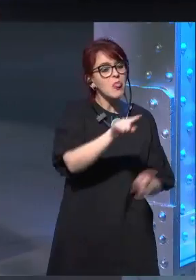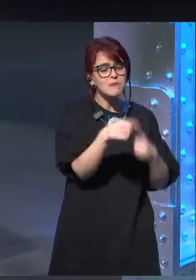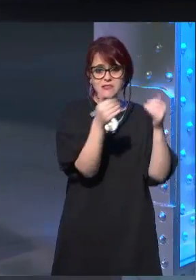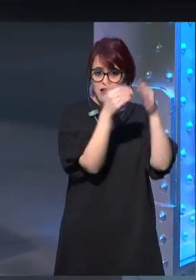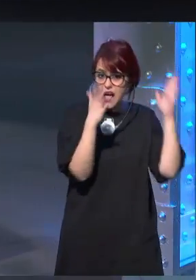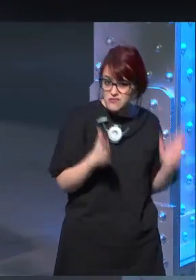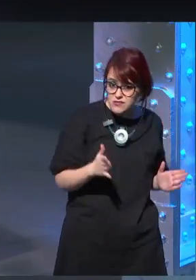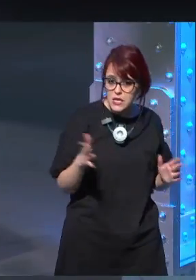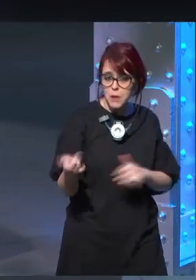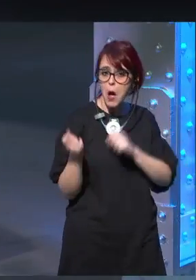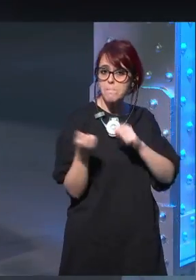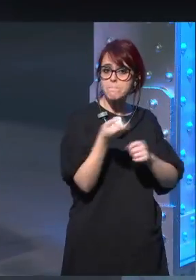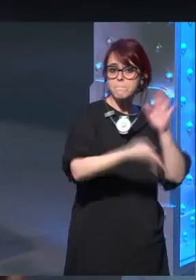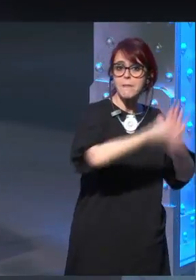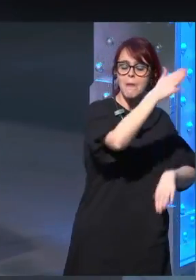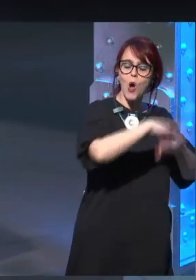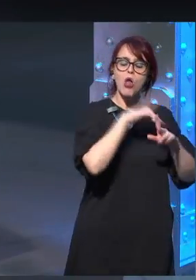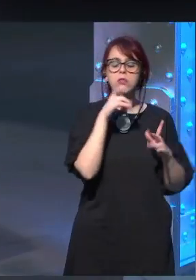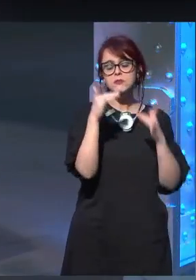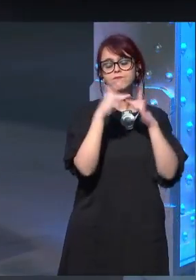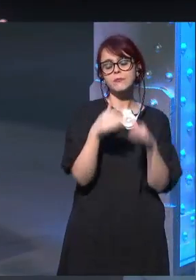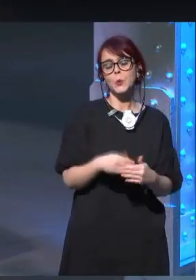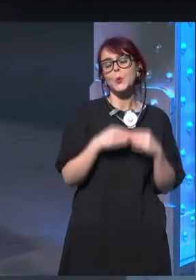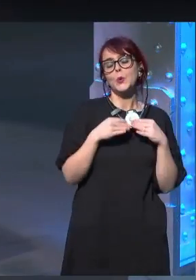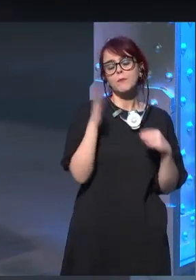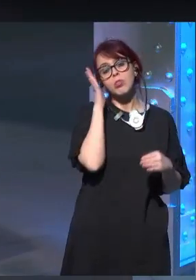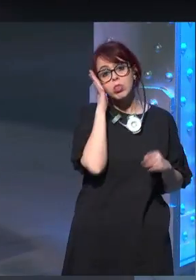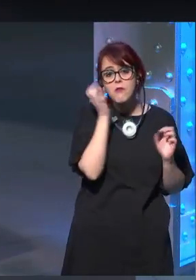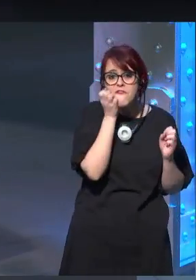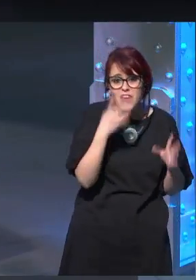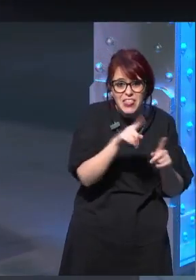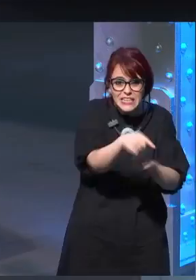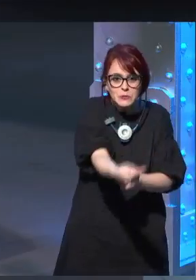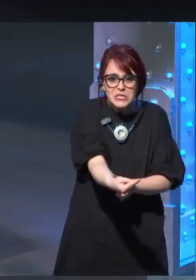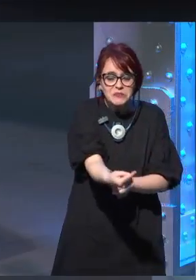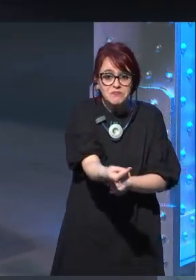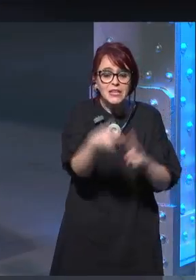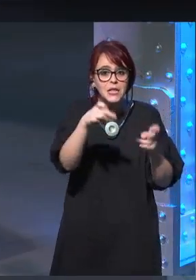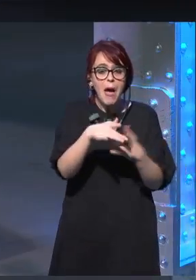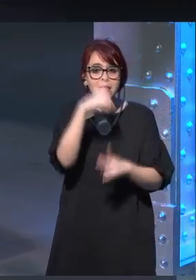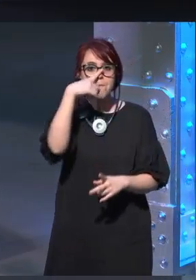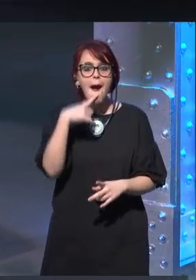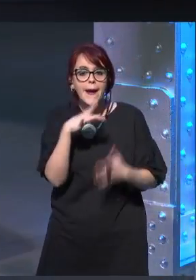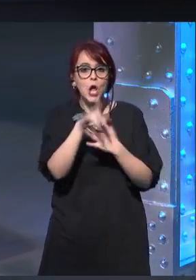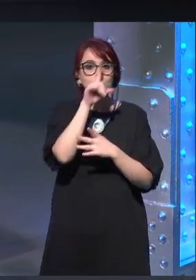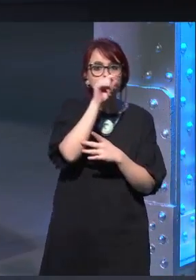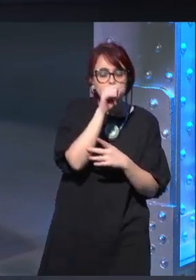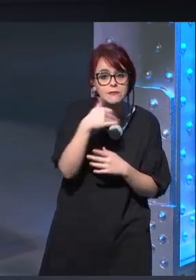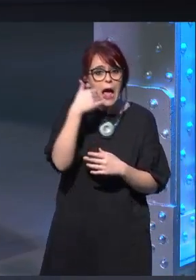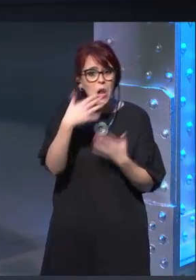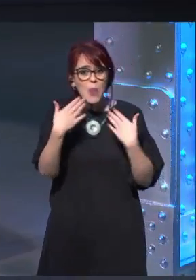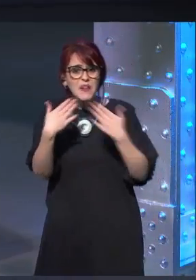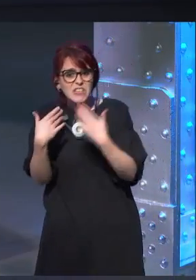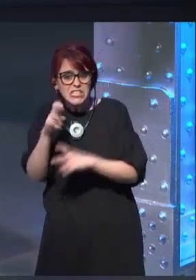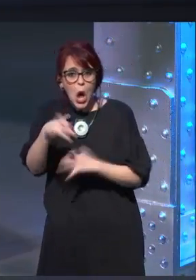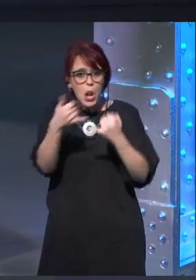home, they'll sleep good because they feel good about themselves, but there's no pictures from the event, there's no posts from the event, there's no interviews from the